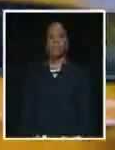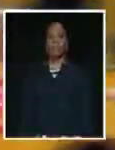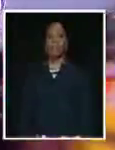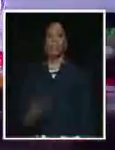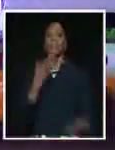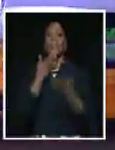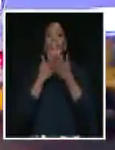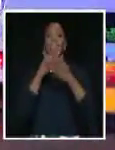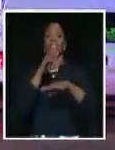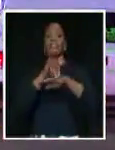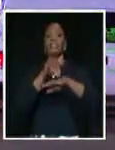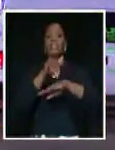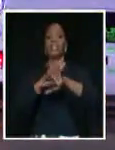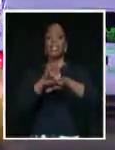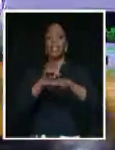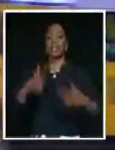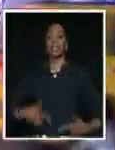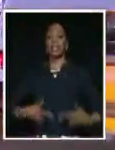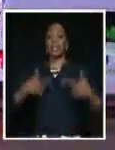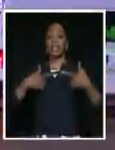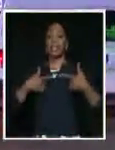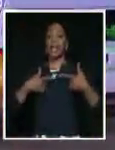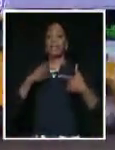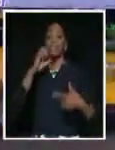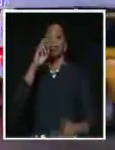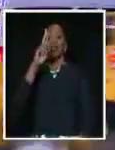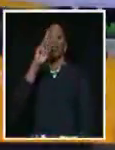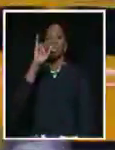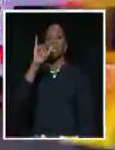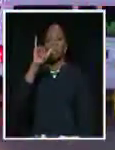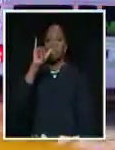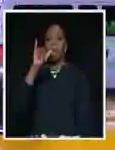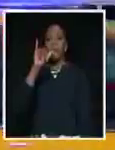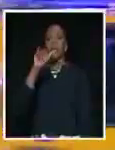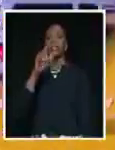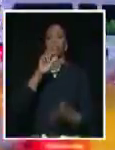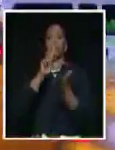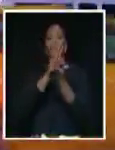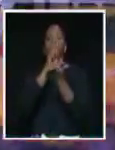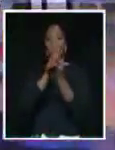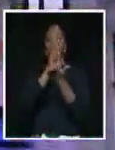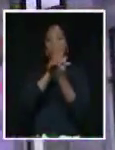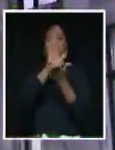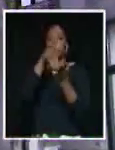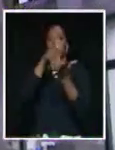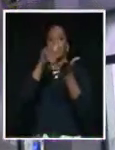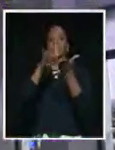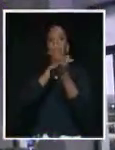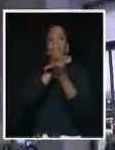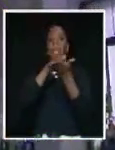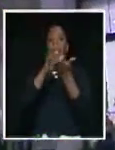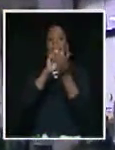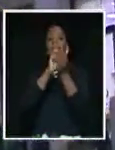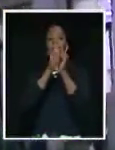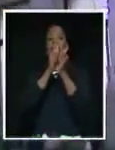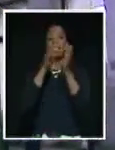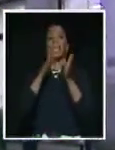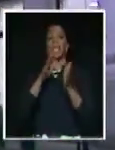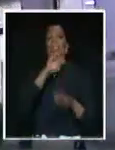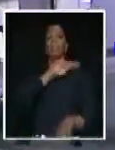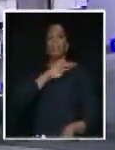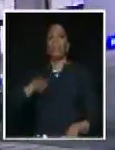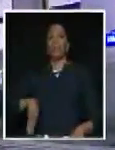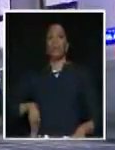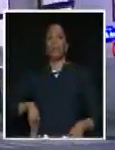And good evening. Tonight we are live at the City University of New York Graduate Center in Manhattan, where the candidates for mayor will square off for